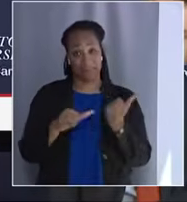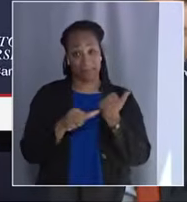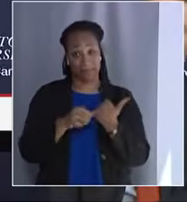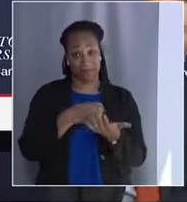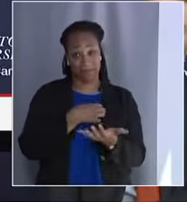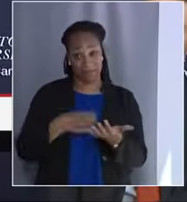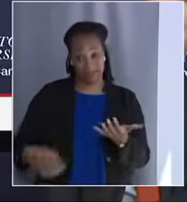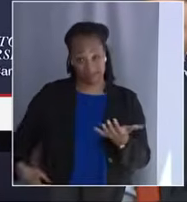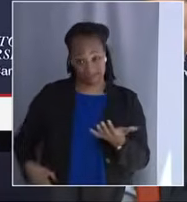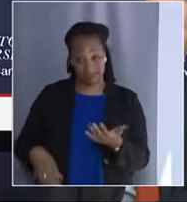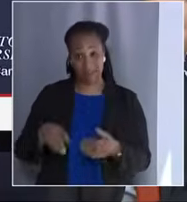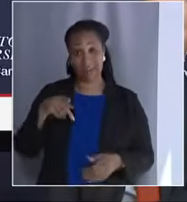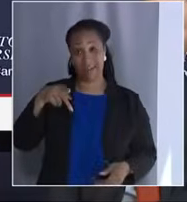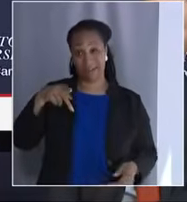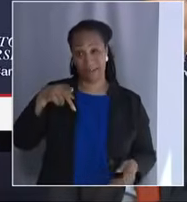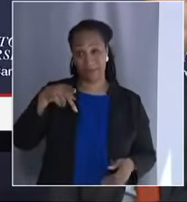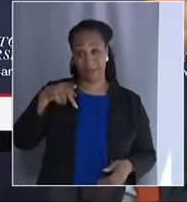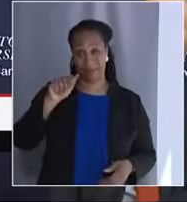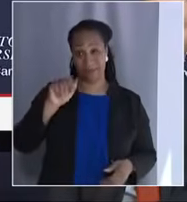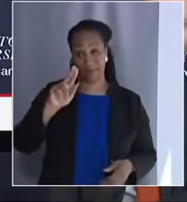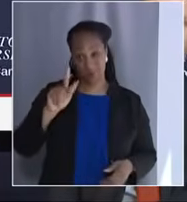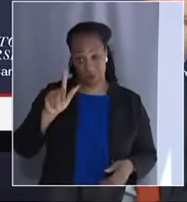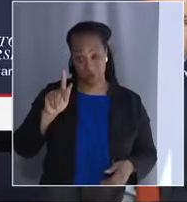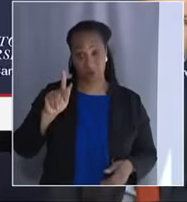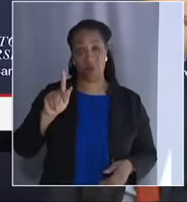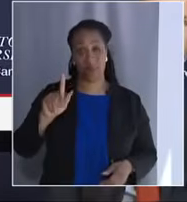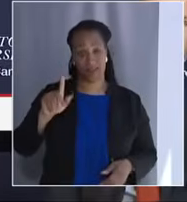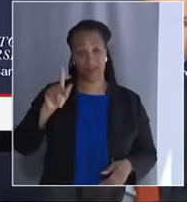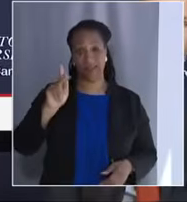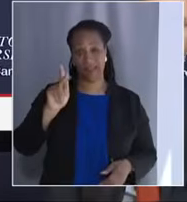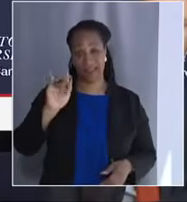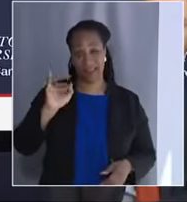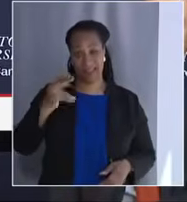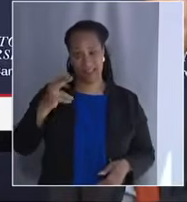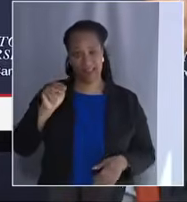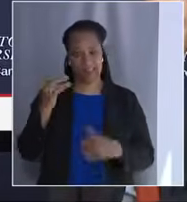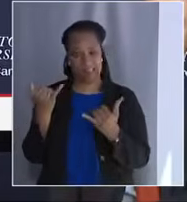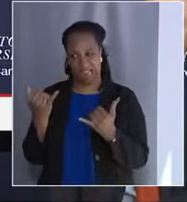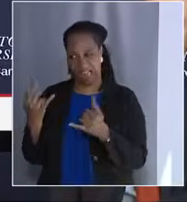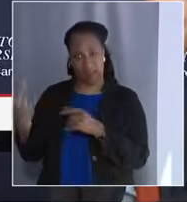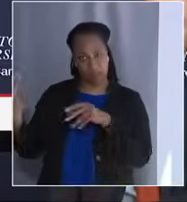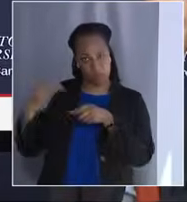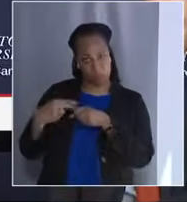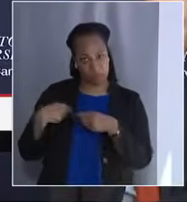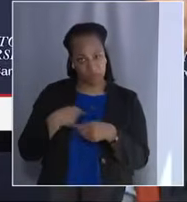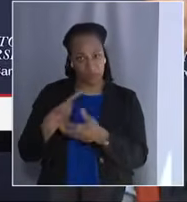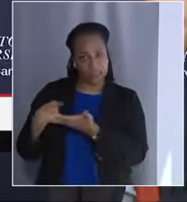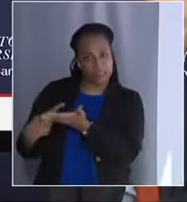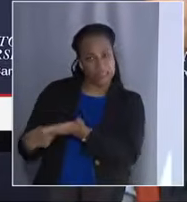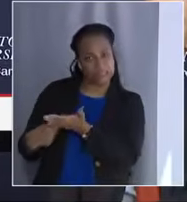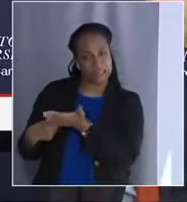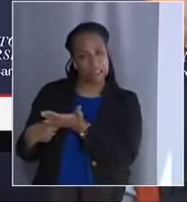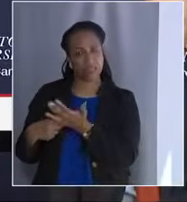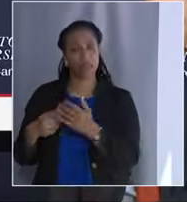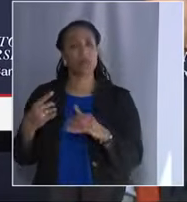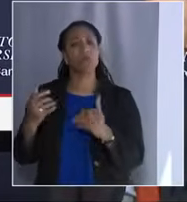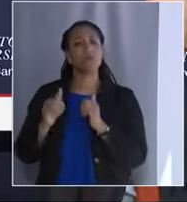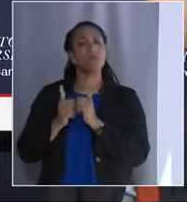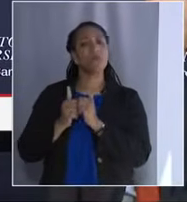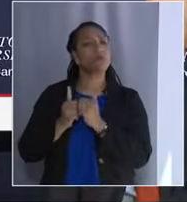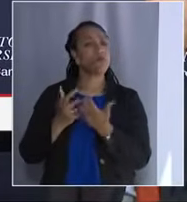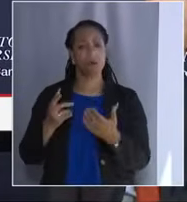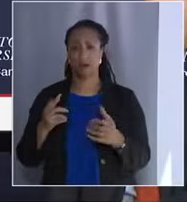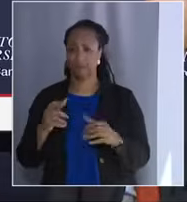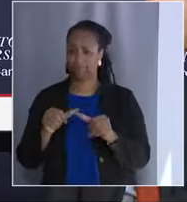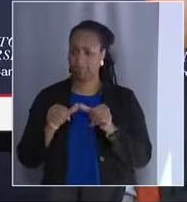with COG and regional leaders about how we make DC, continue to make DC the talent